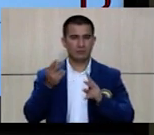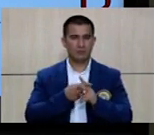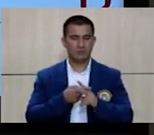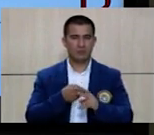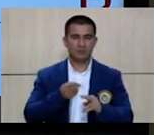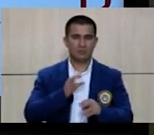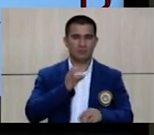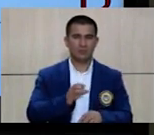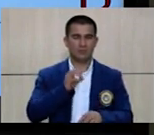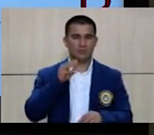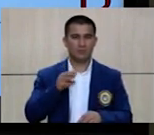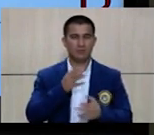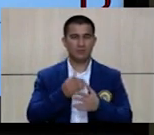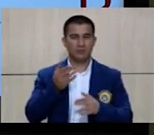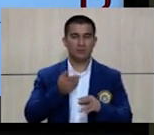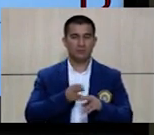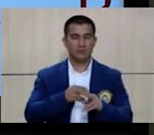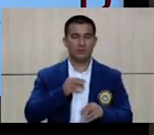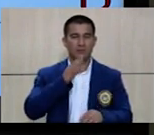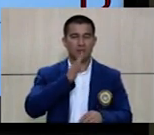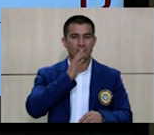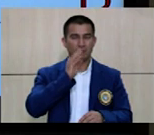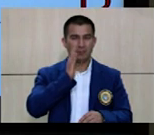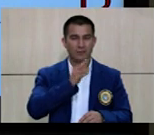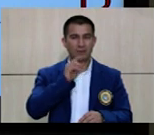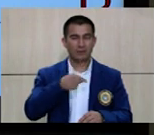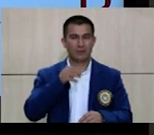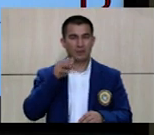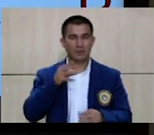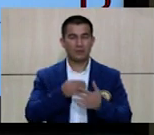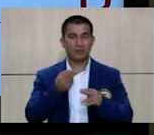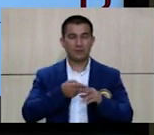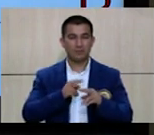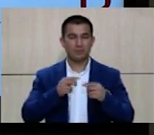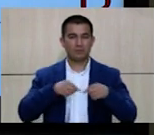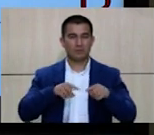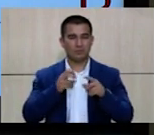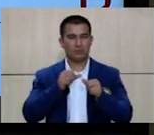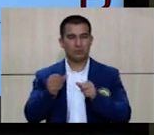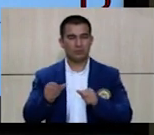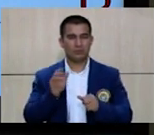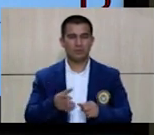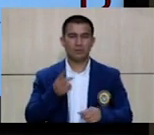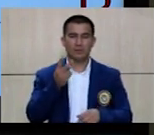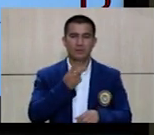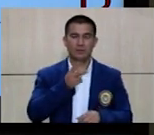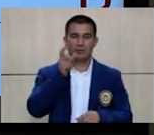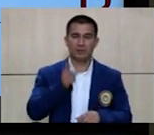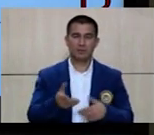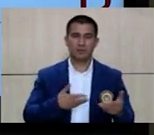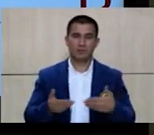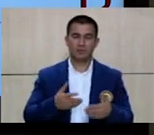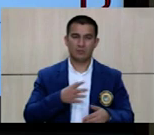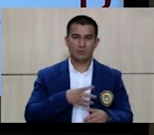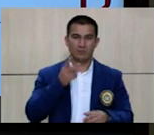S taqsim V 20 taqsim X plus 1. İkinci piyoda sarflagan vaqt